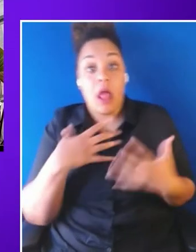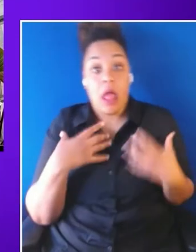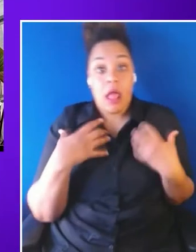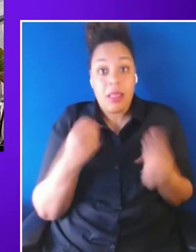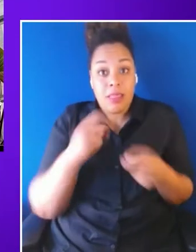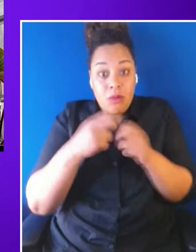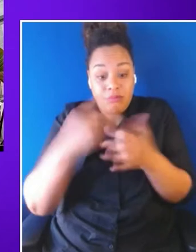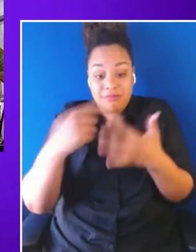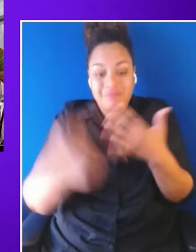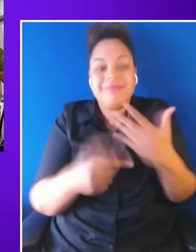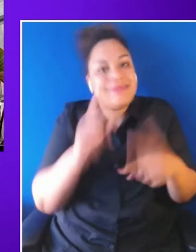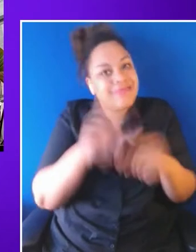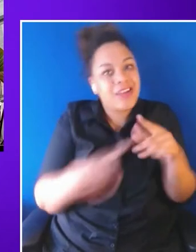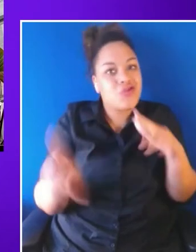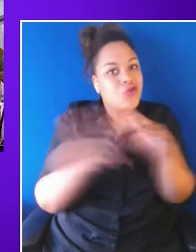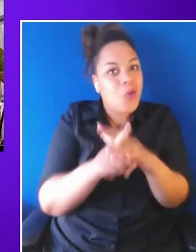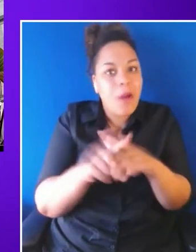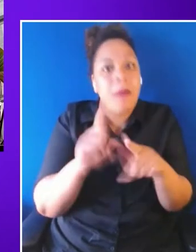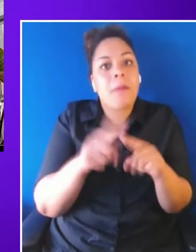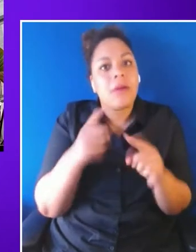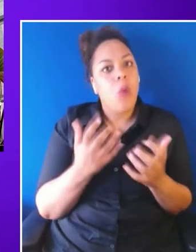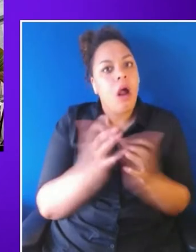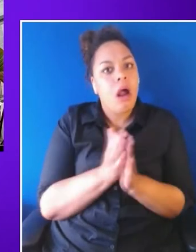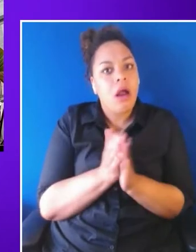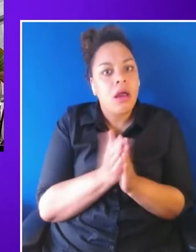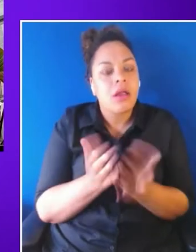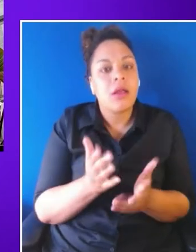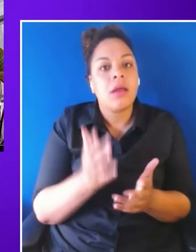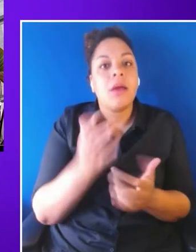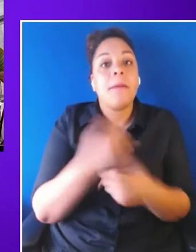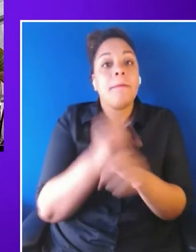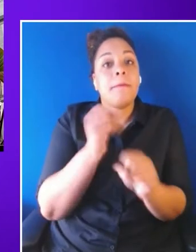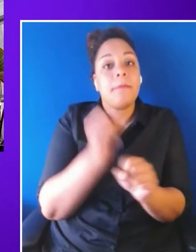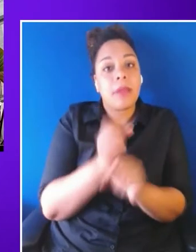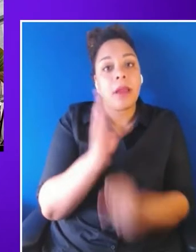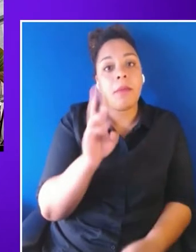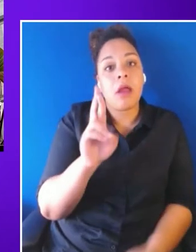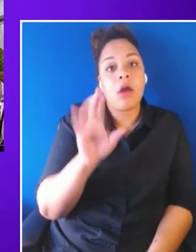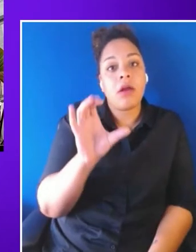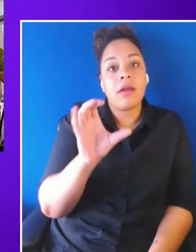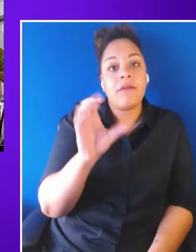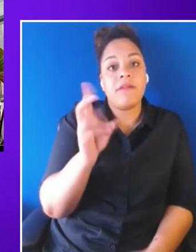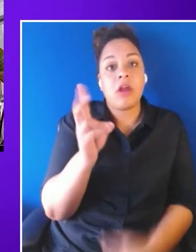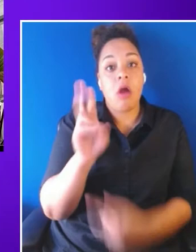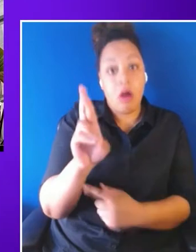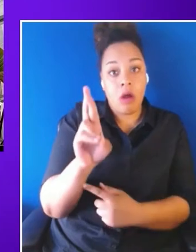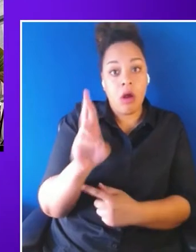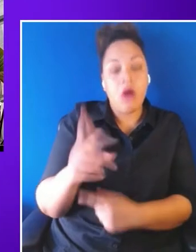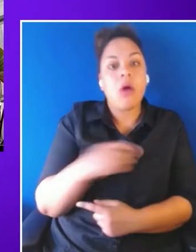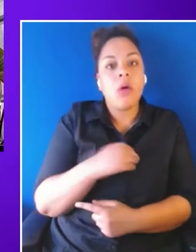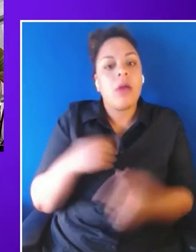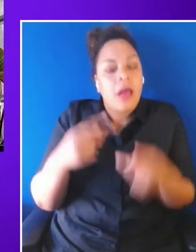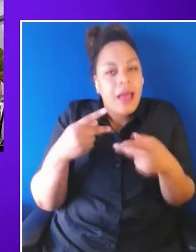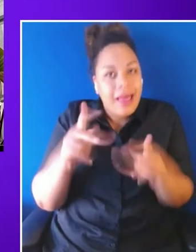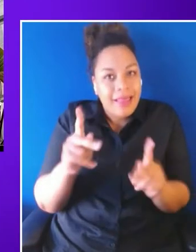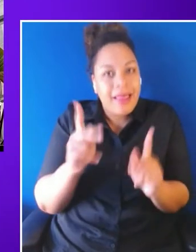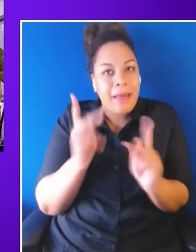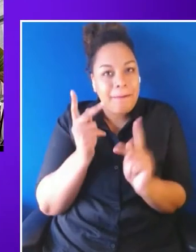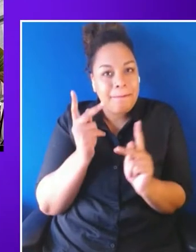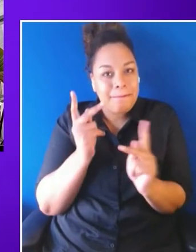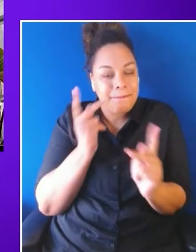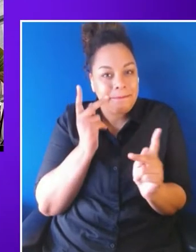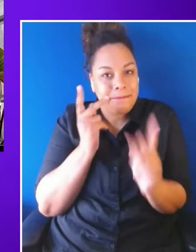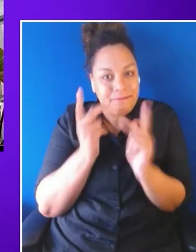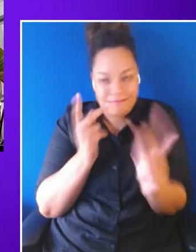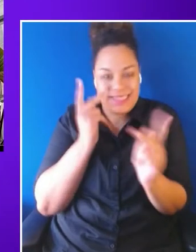event but want to. And by creating BRCVR, we allowed these people to have access to a community, to